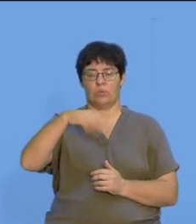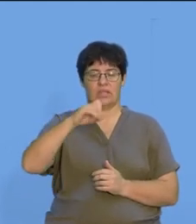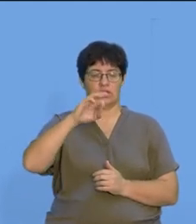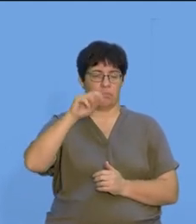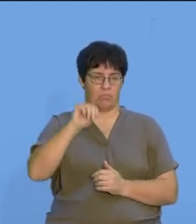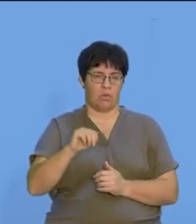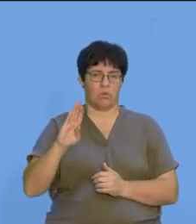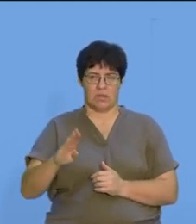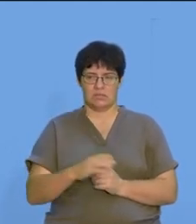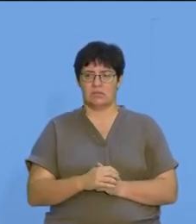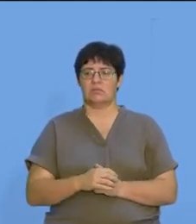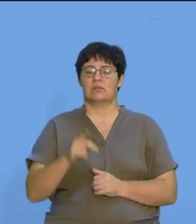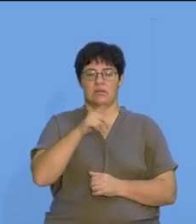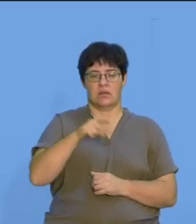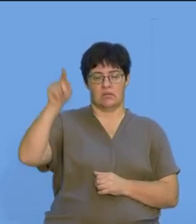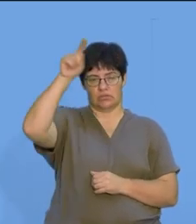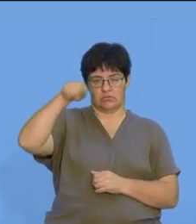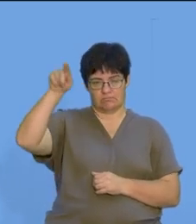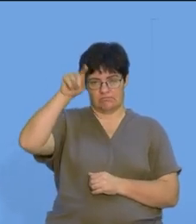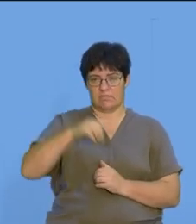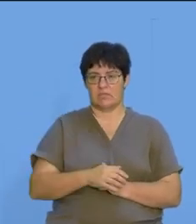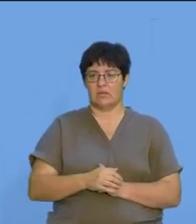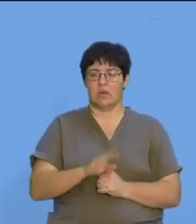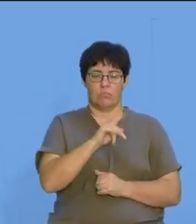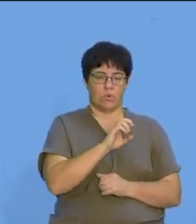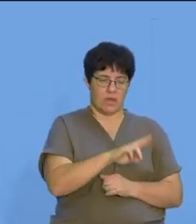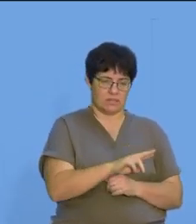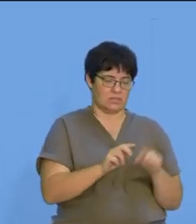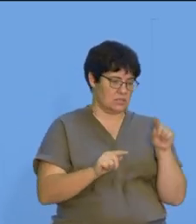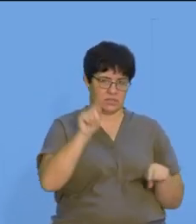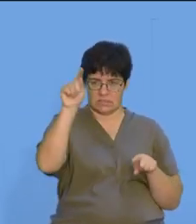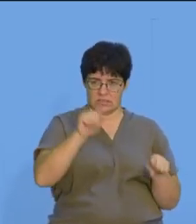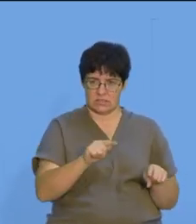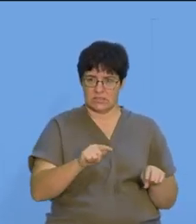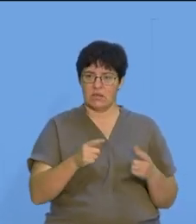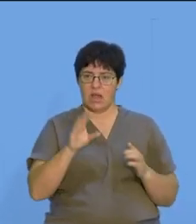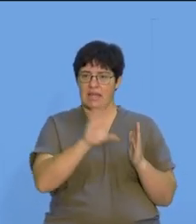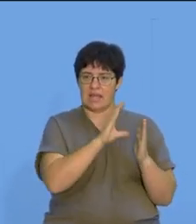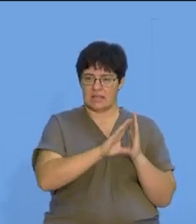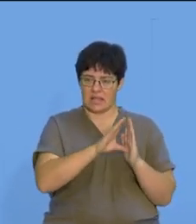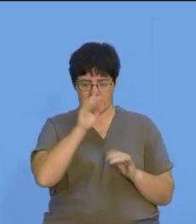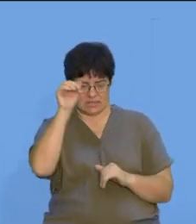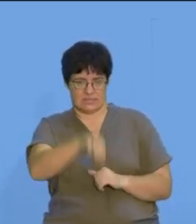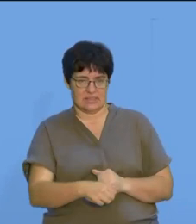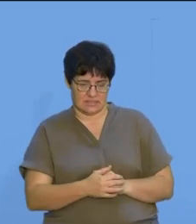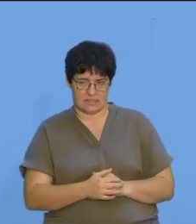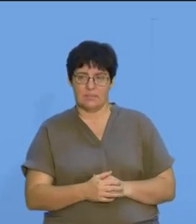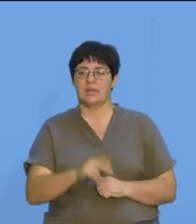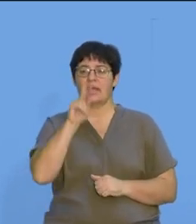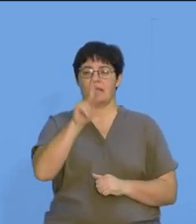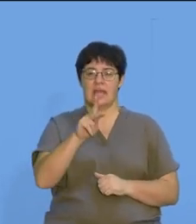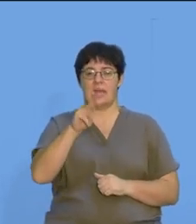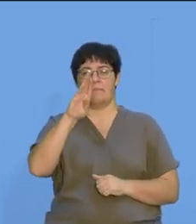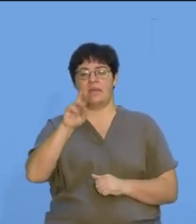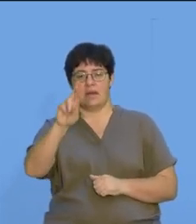Right. Now, potassium bromide, okay? That's our potassium anion, bromide. Do the charges cancel